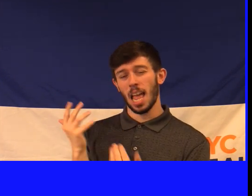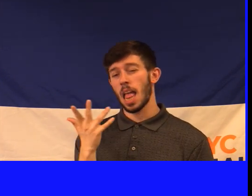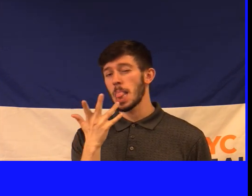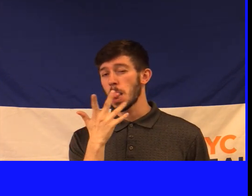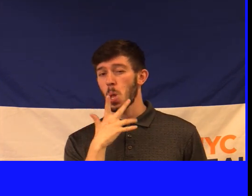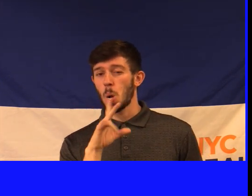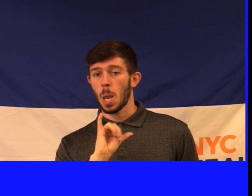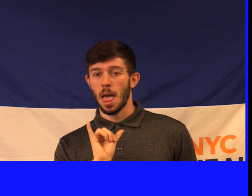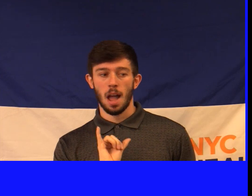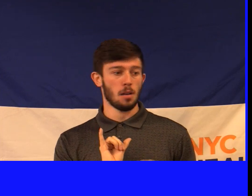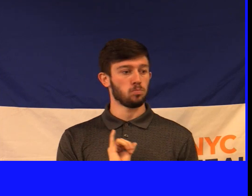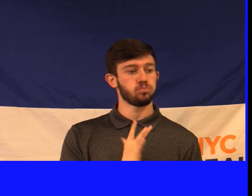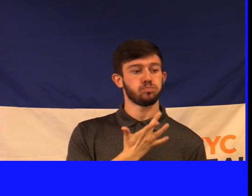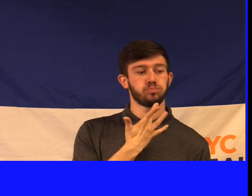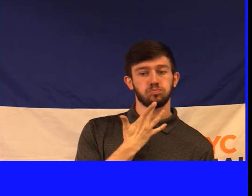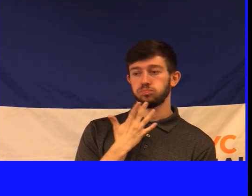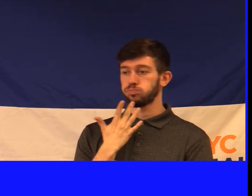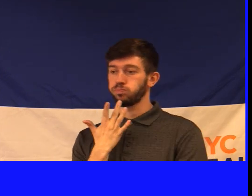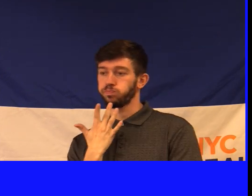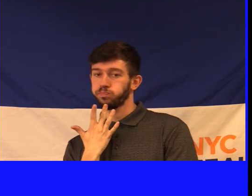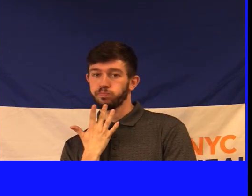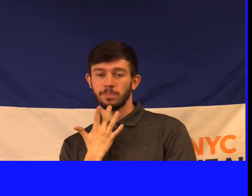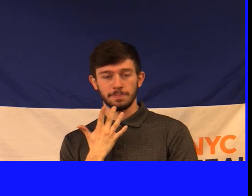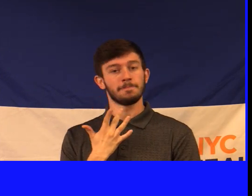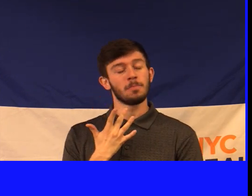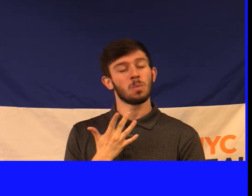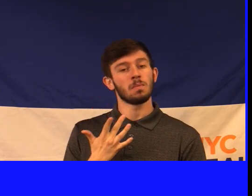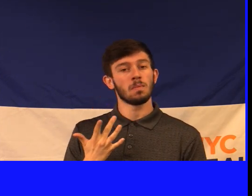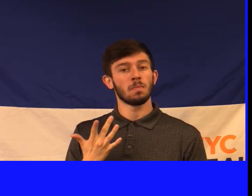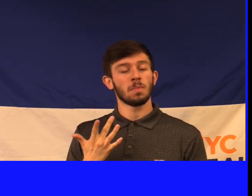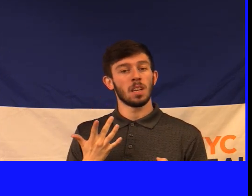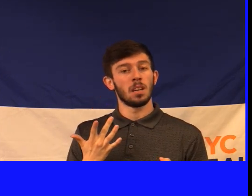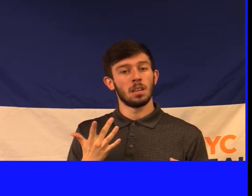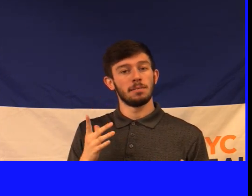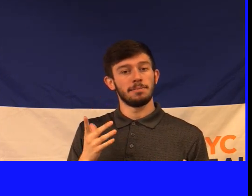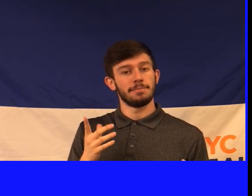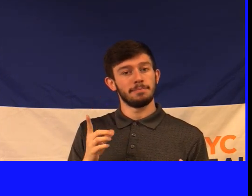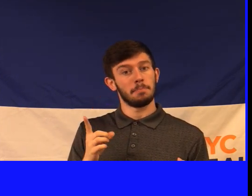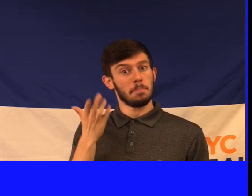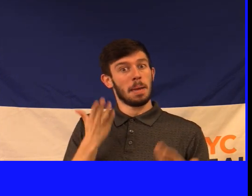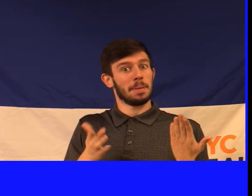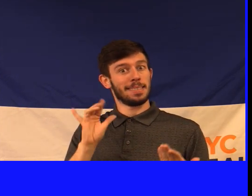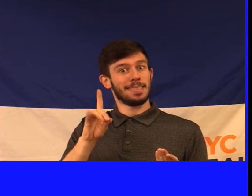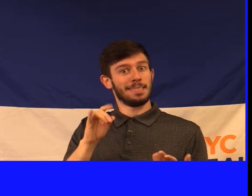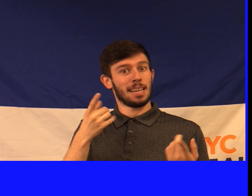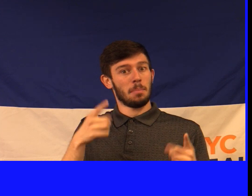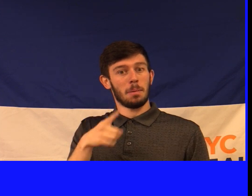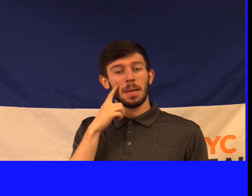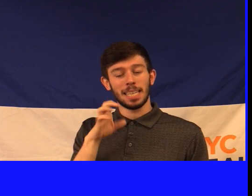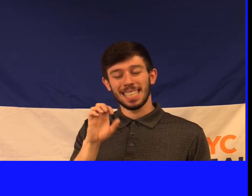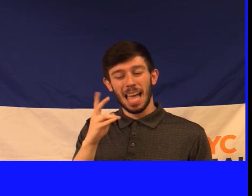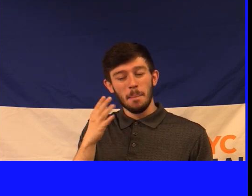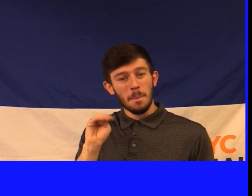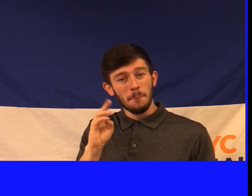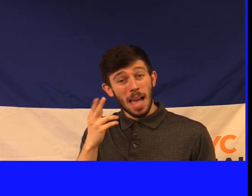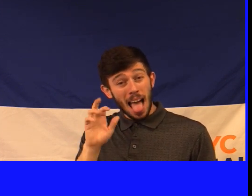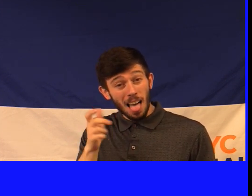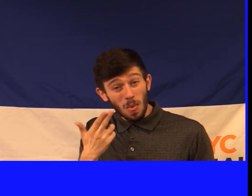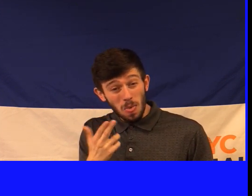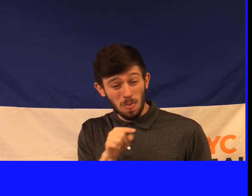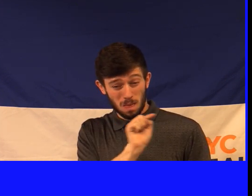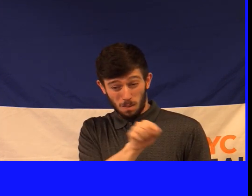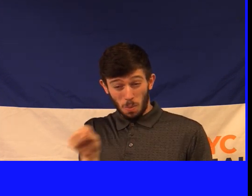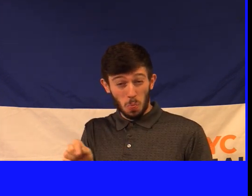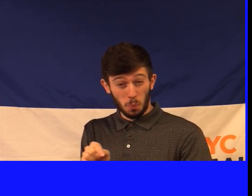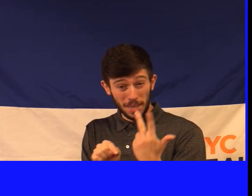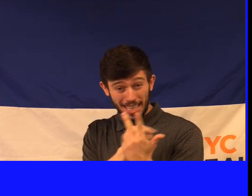that favoritism may have existed, as all 3 employees worked at Emblem Health during the same period of time and knew each